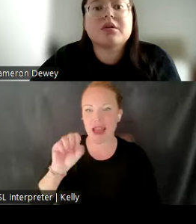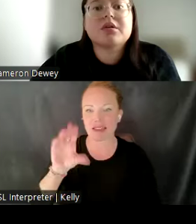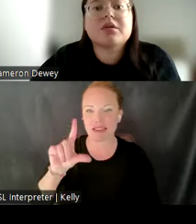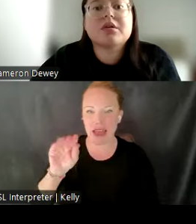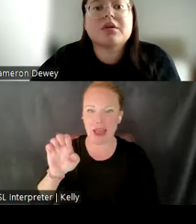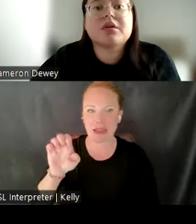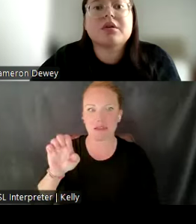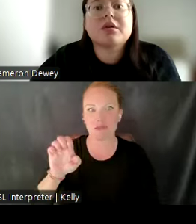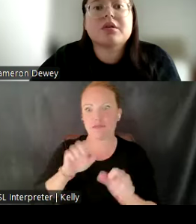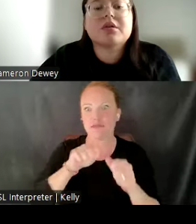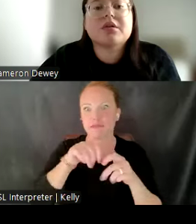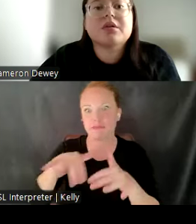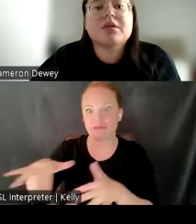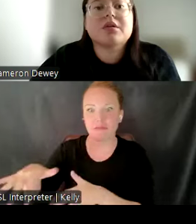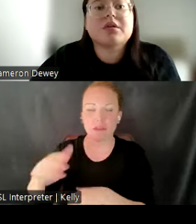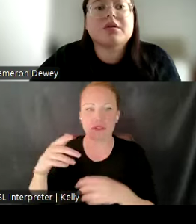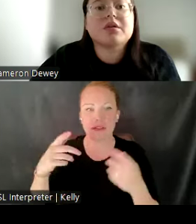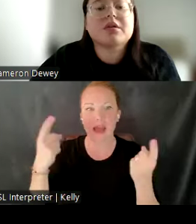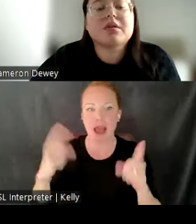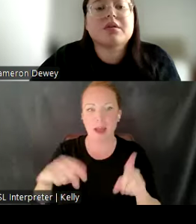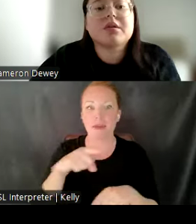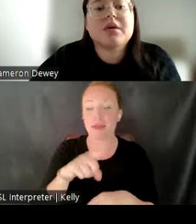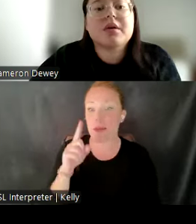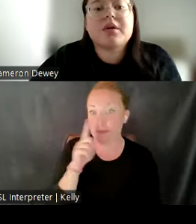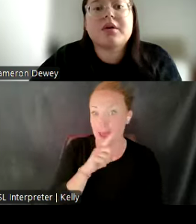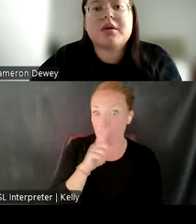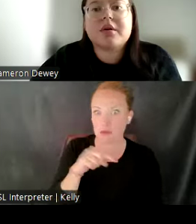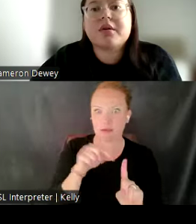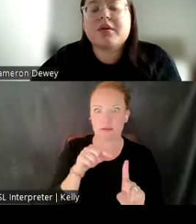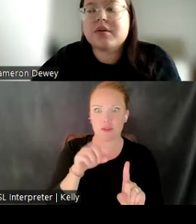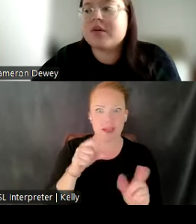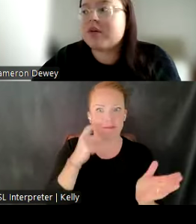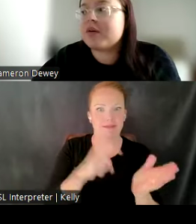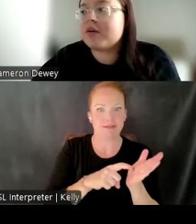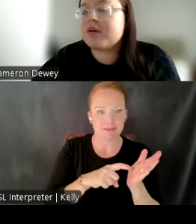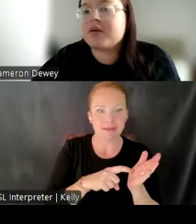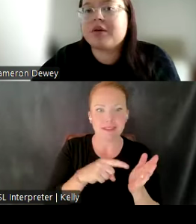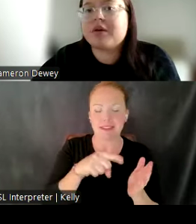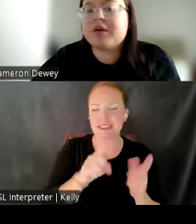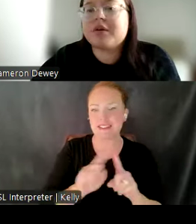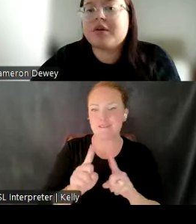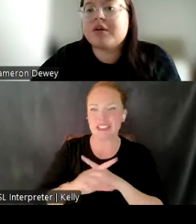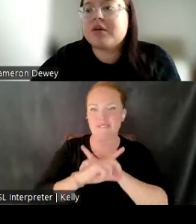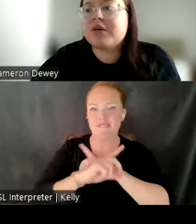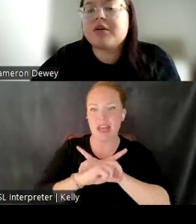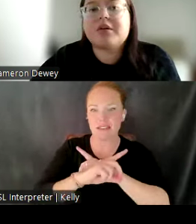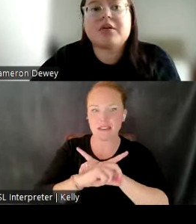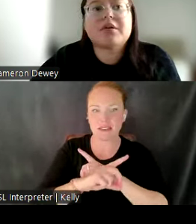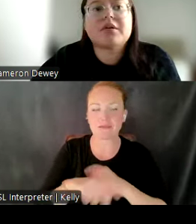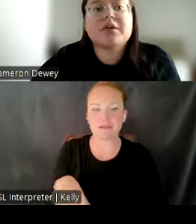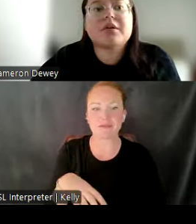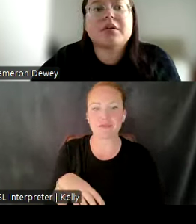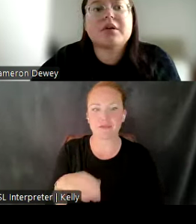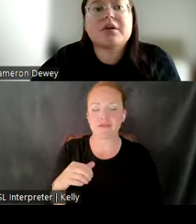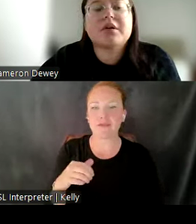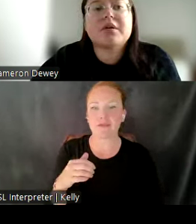And you will see the mouse specifically be the one to go through the different methods of defense. I do want to put out there that even though